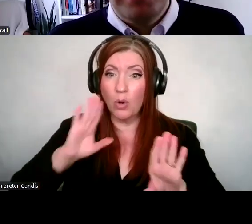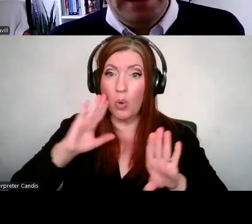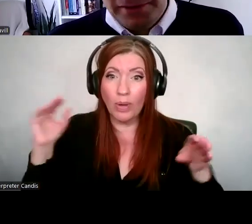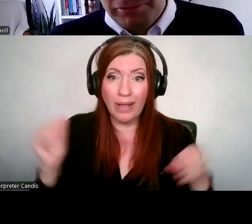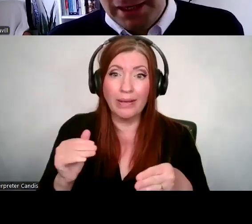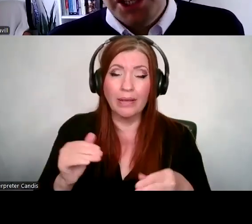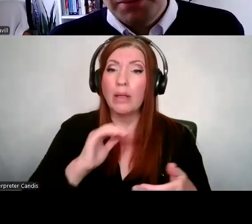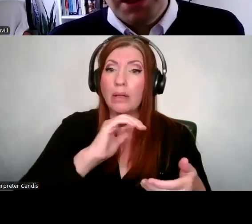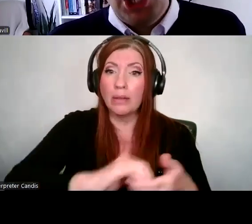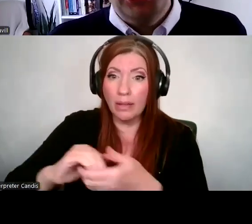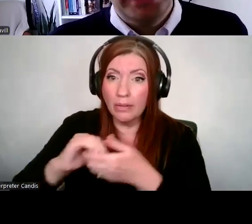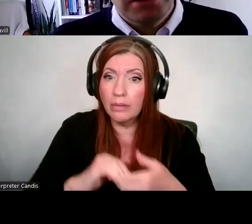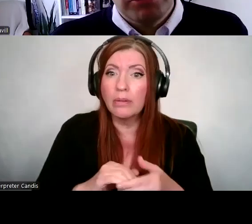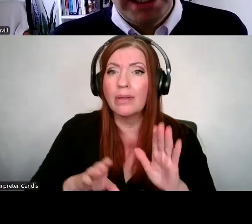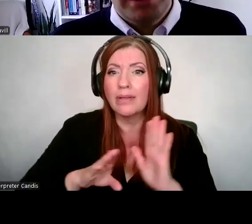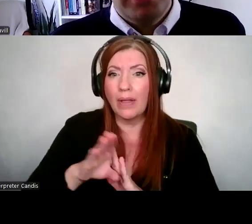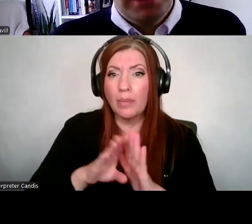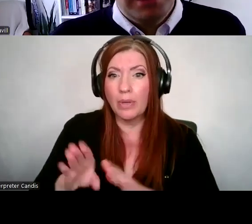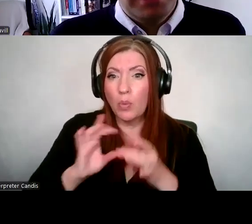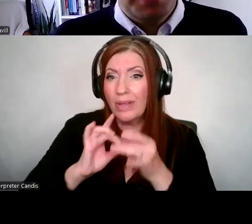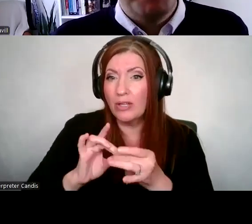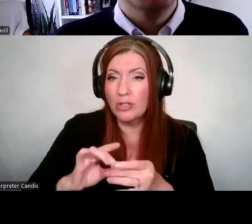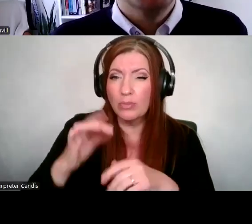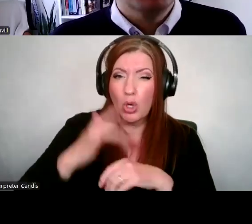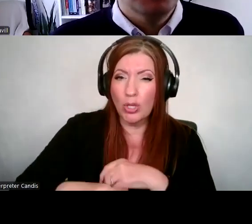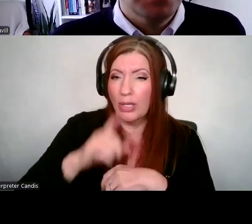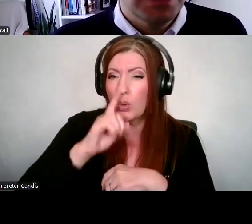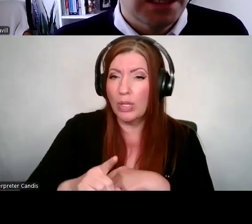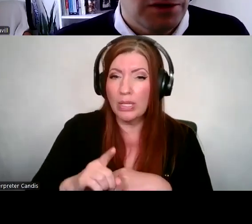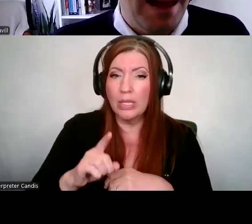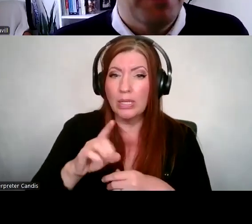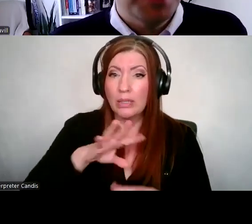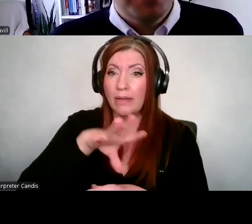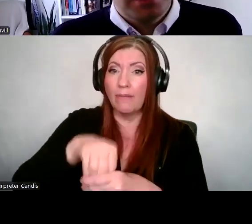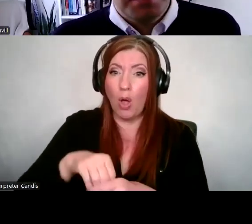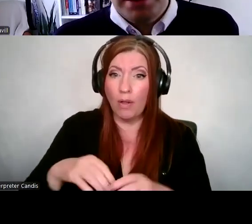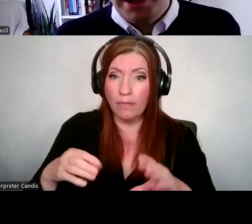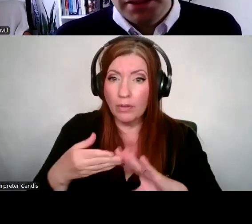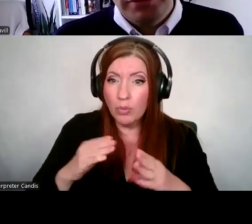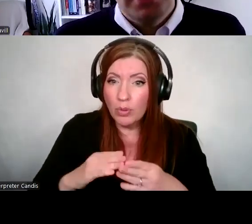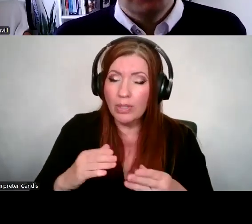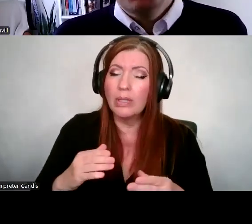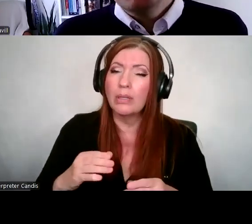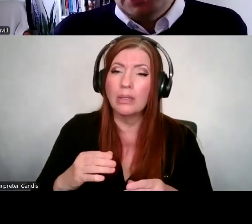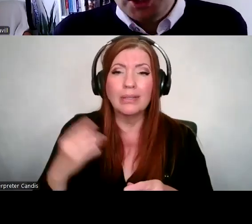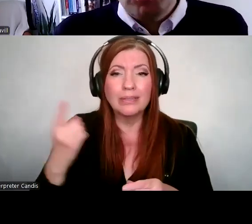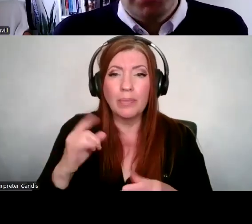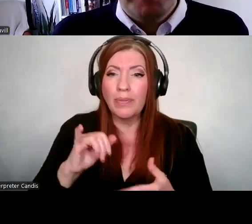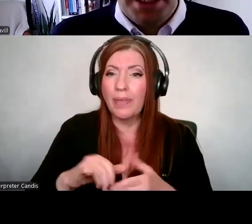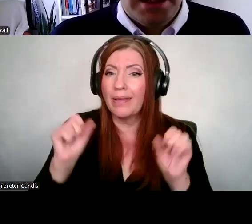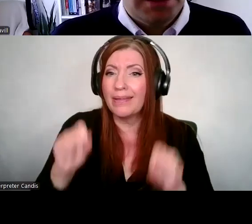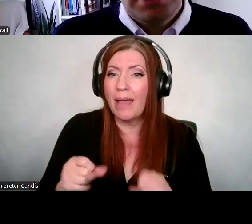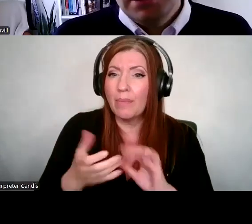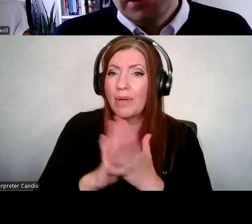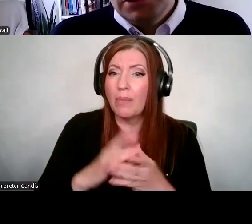so developing these relationships early to really kind of embed you in the community and sort of have this something that can be effective. The critical role